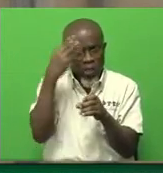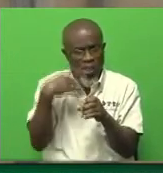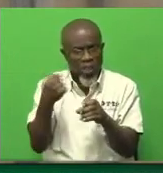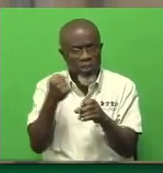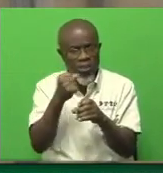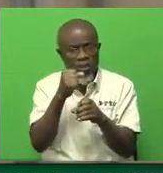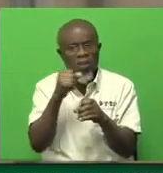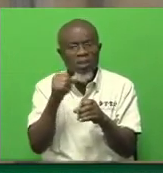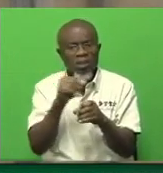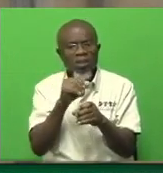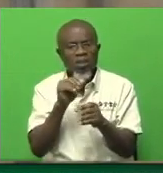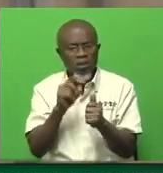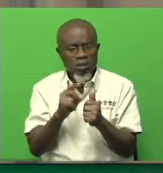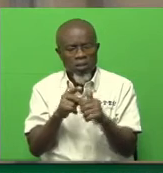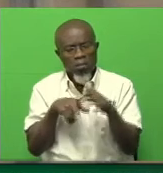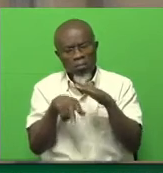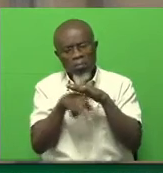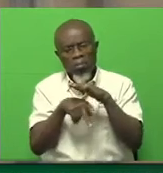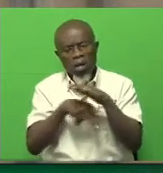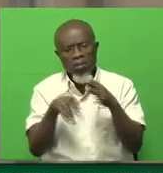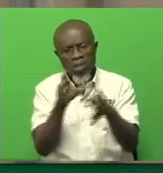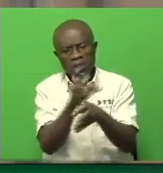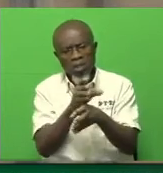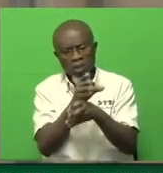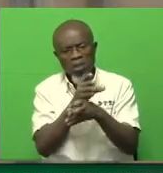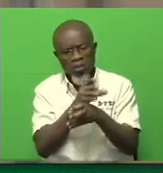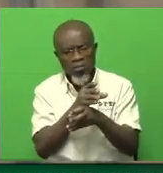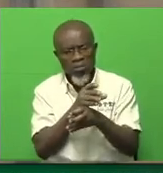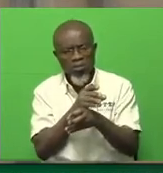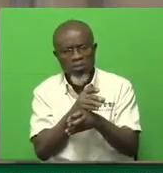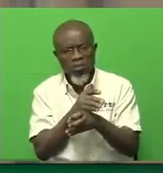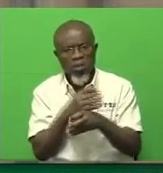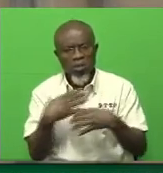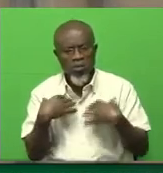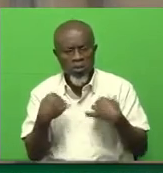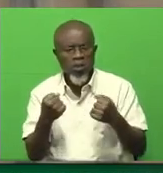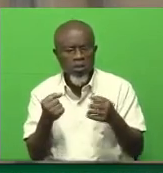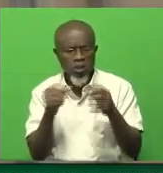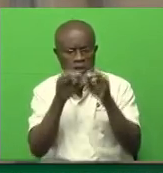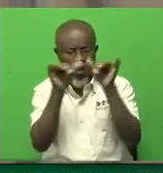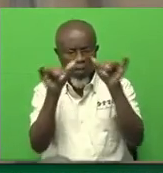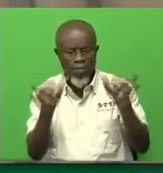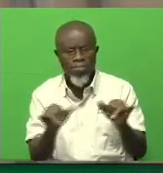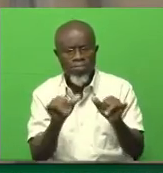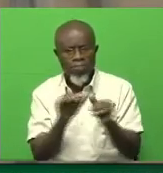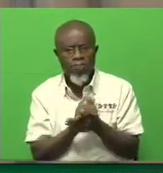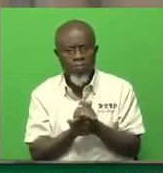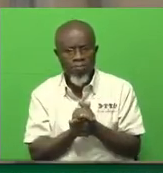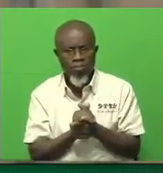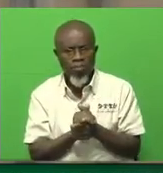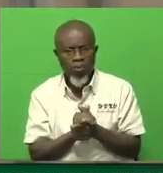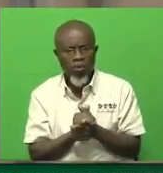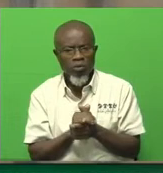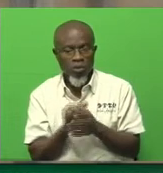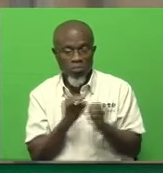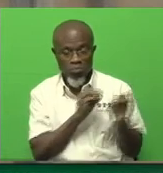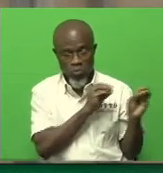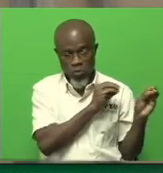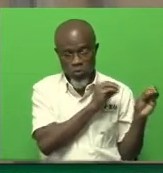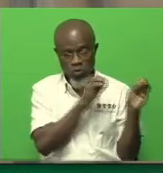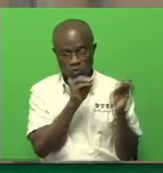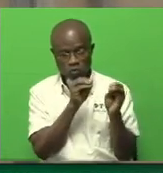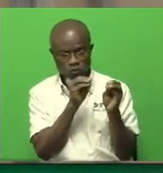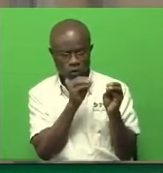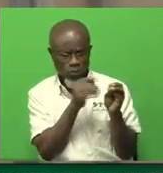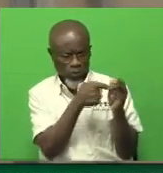pilot study is going to start very soon and the objective is to shift from institutionalization to a